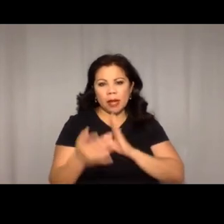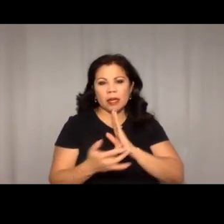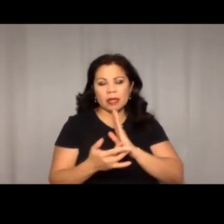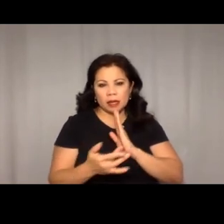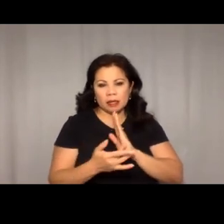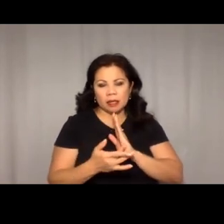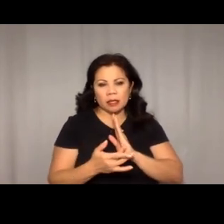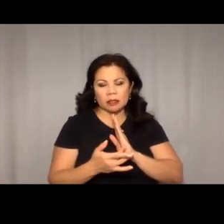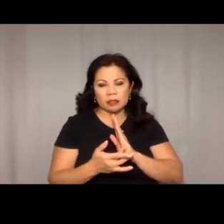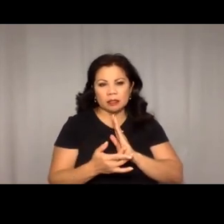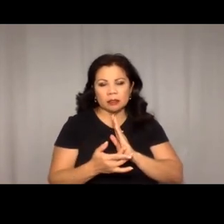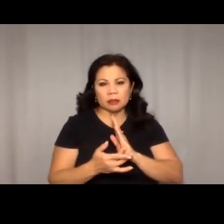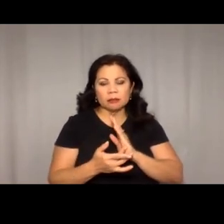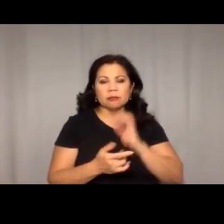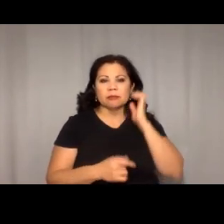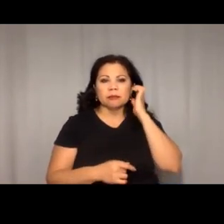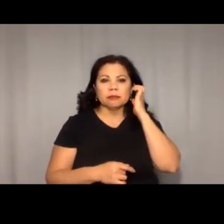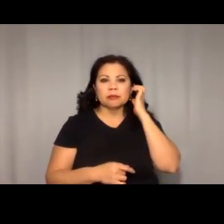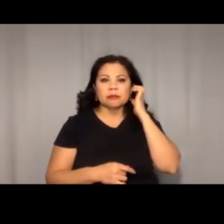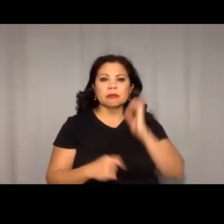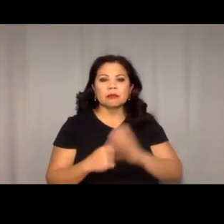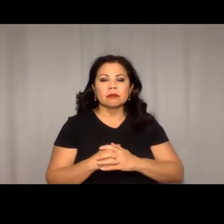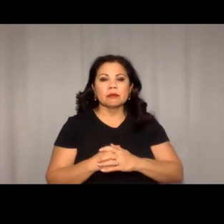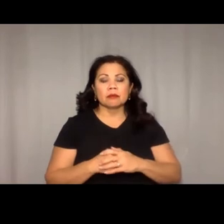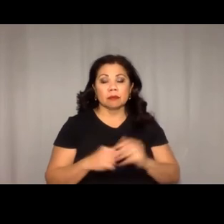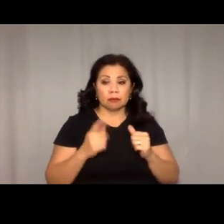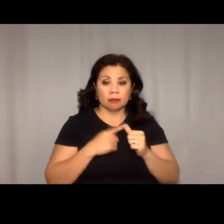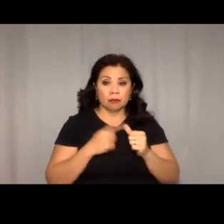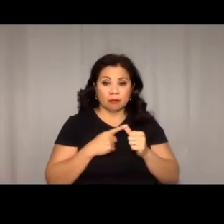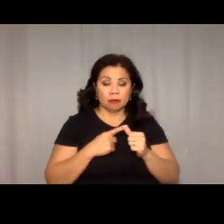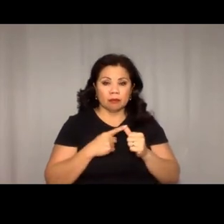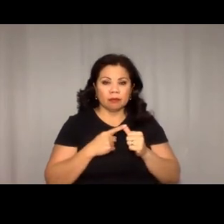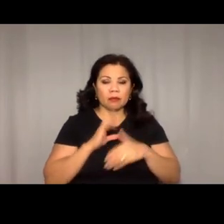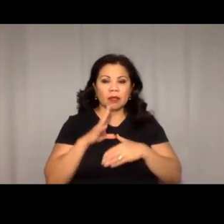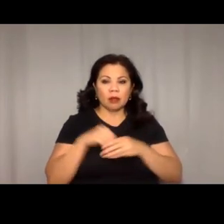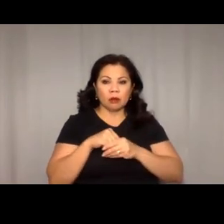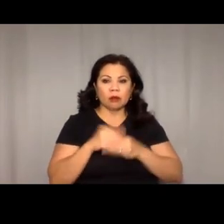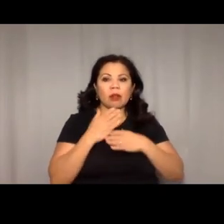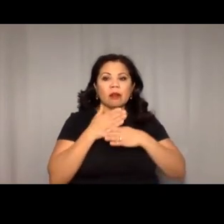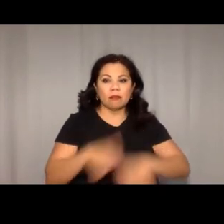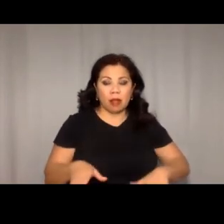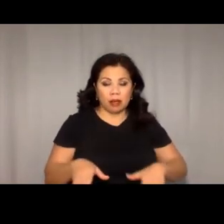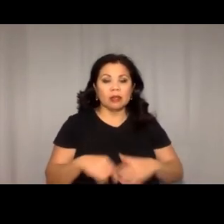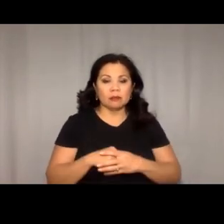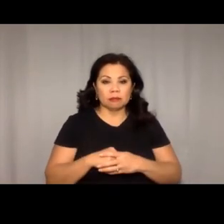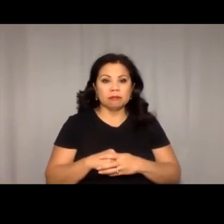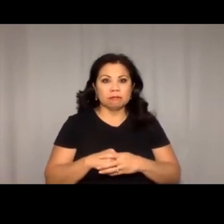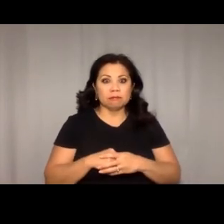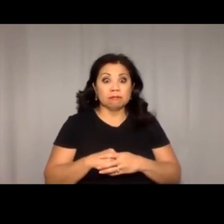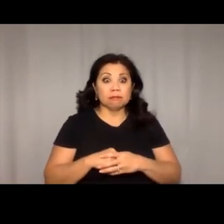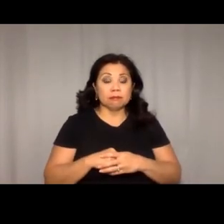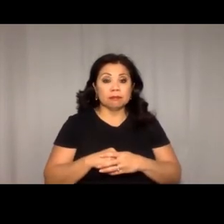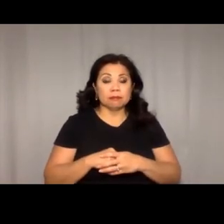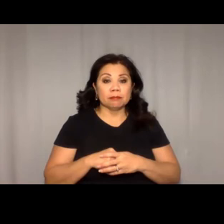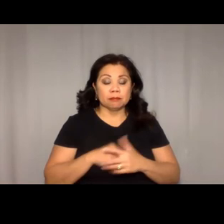improper fraction into a mixed number. The first one involves dividing. That's the first way. And